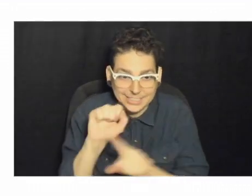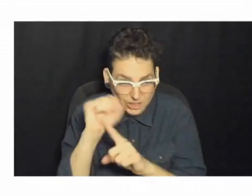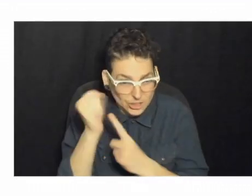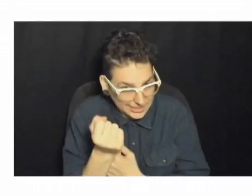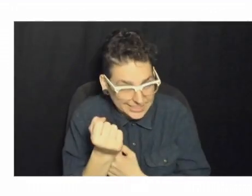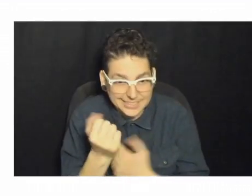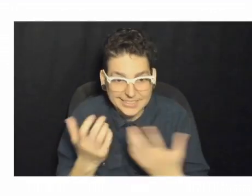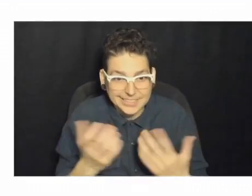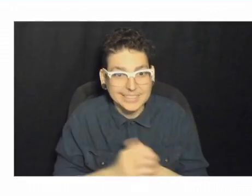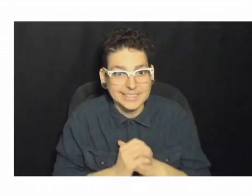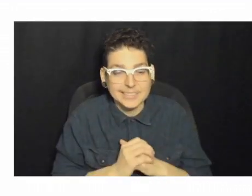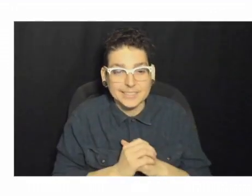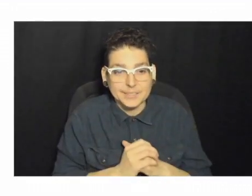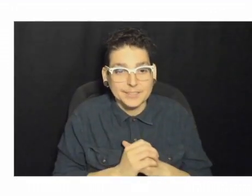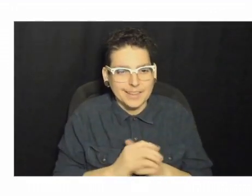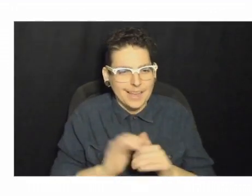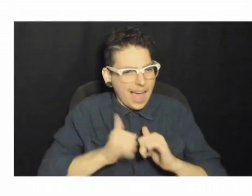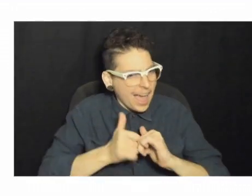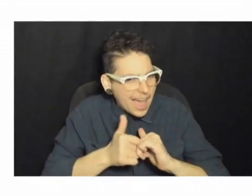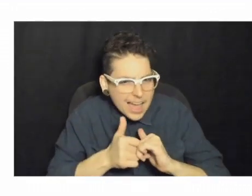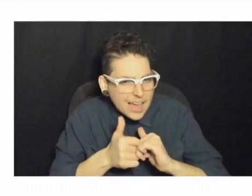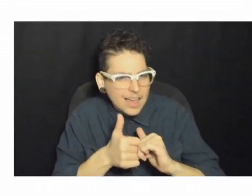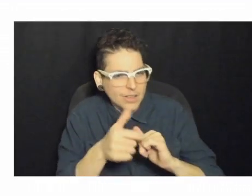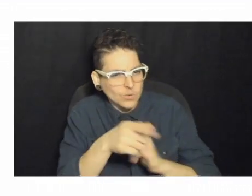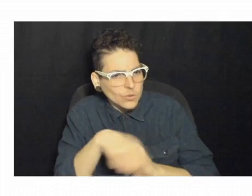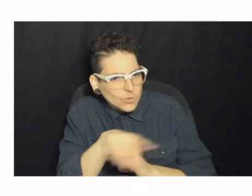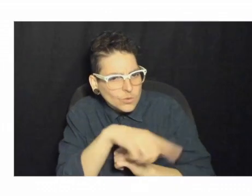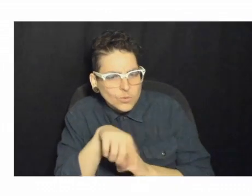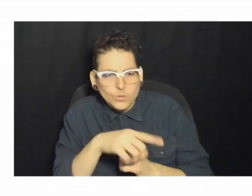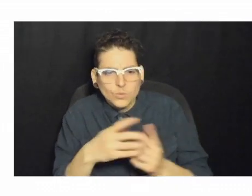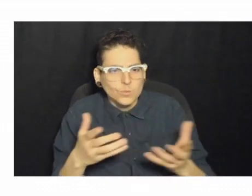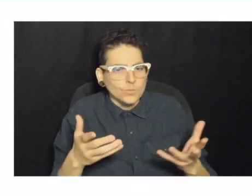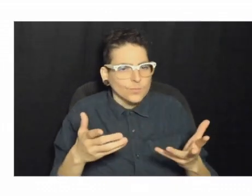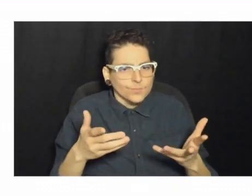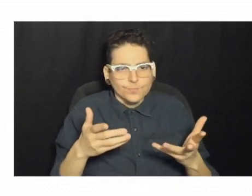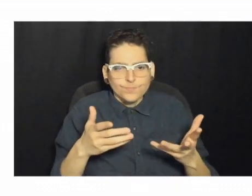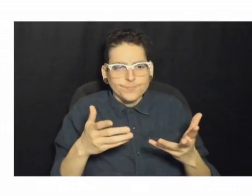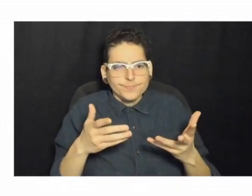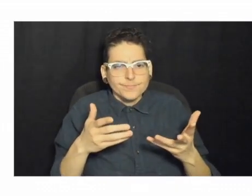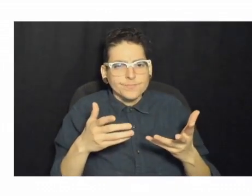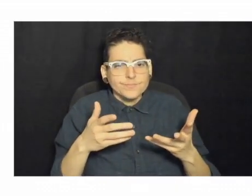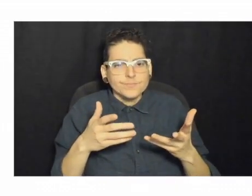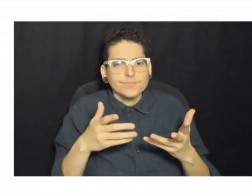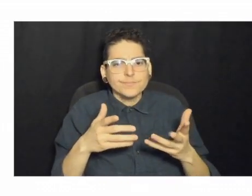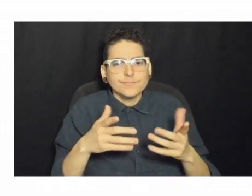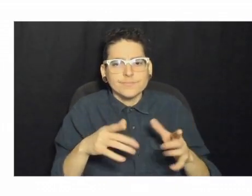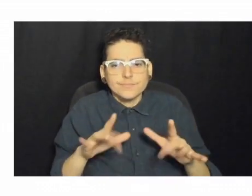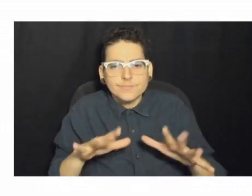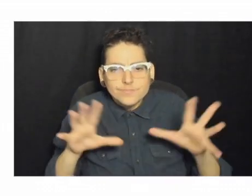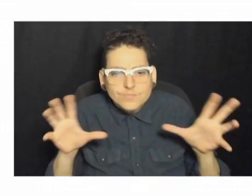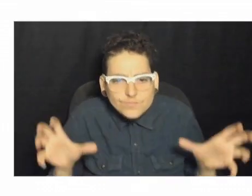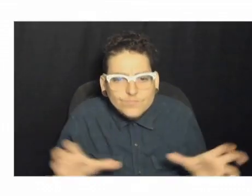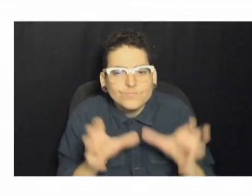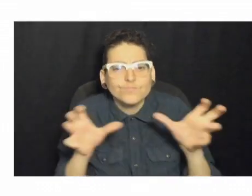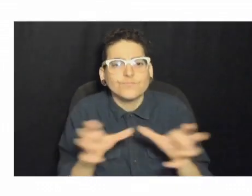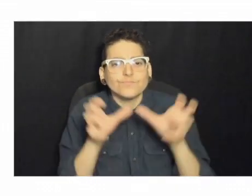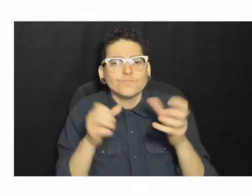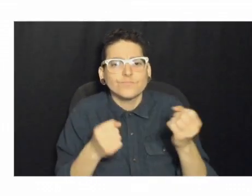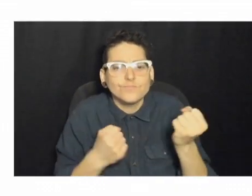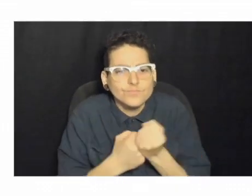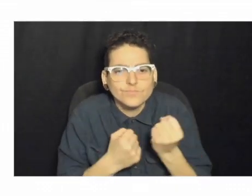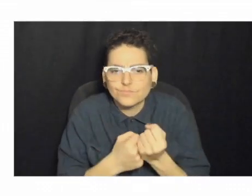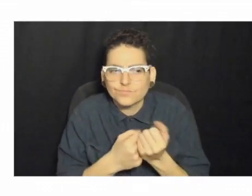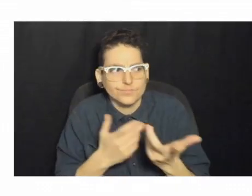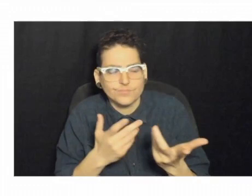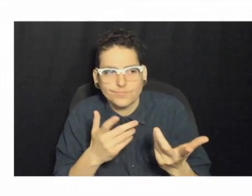do you do that type of advocacy when you don't have a line item in your budget to support it?